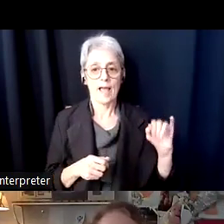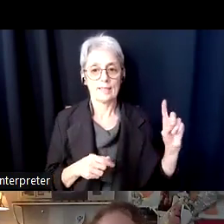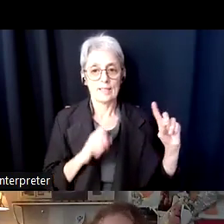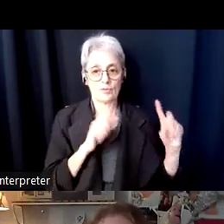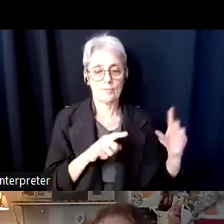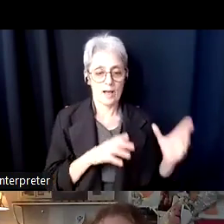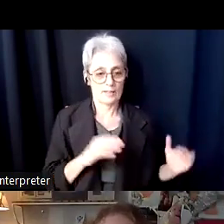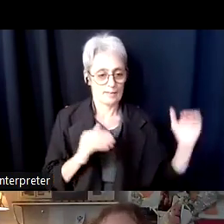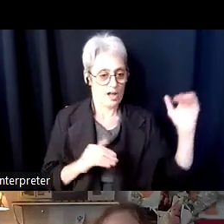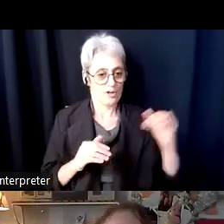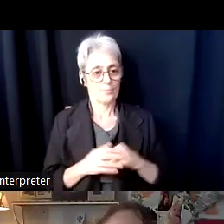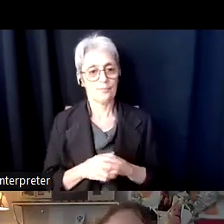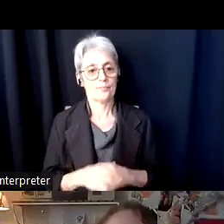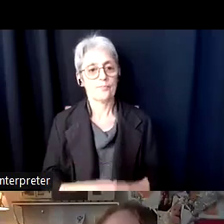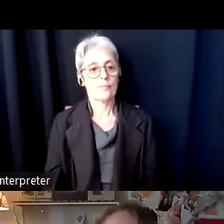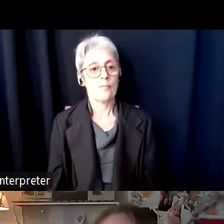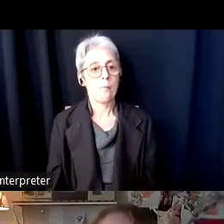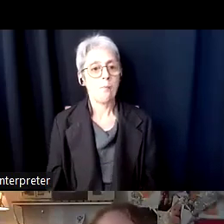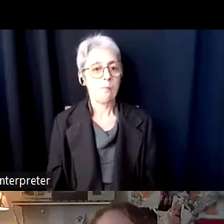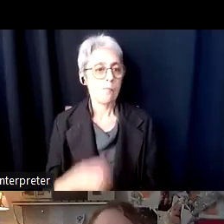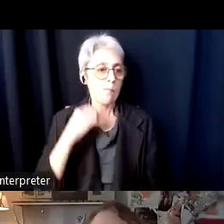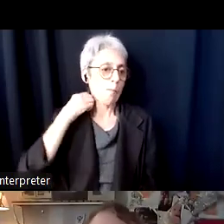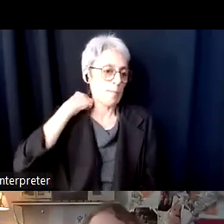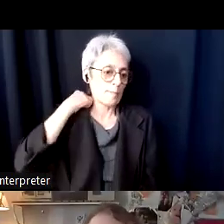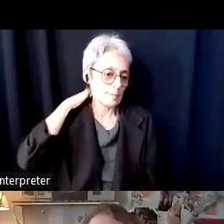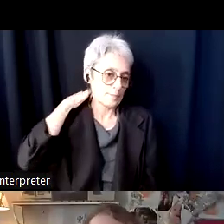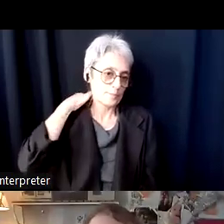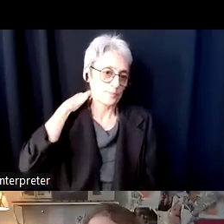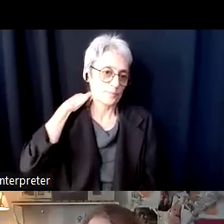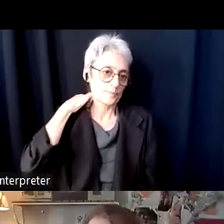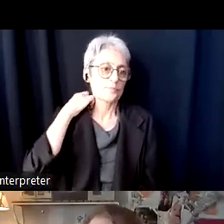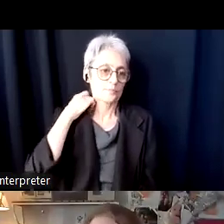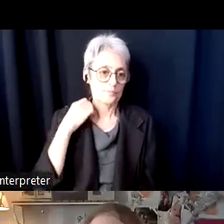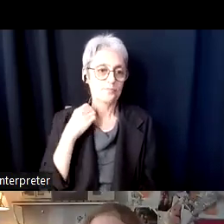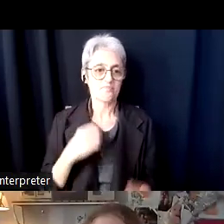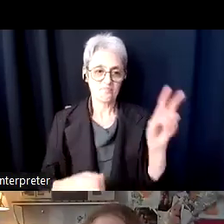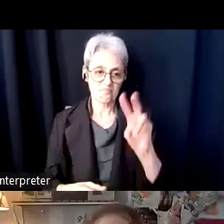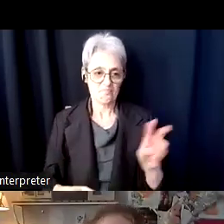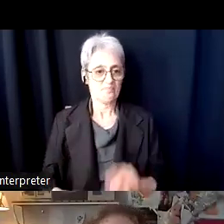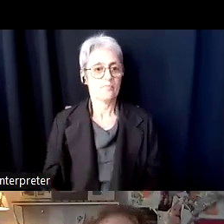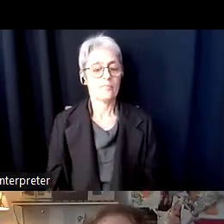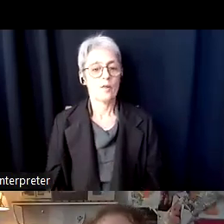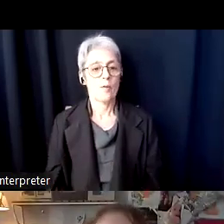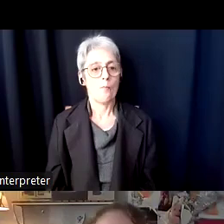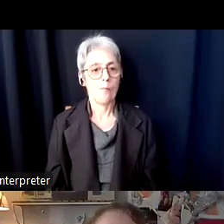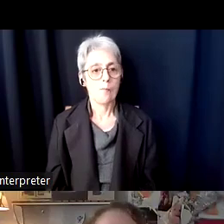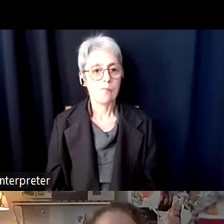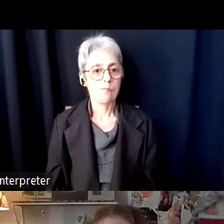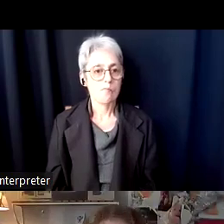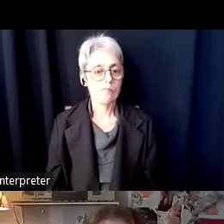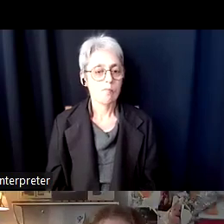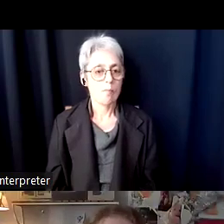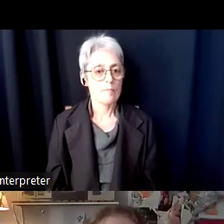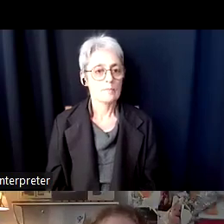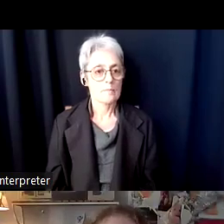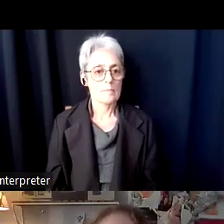On the next slide, we have some demographics of people who use self-directed supports by race and ethnicity. And there are a lot